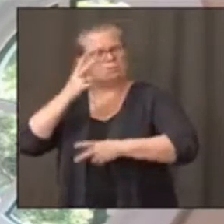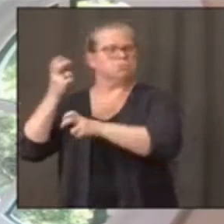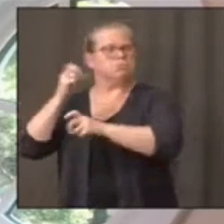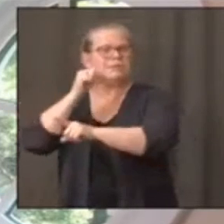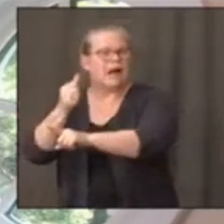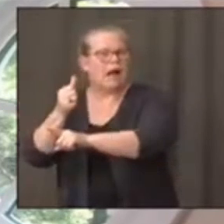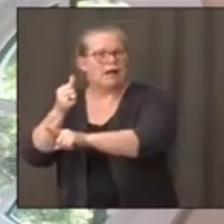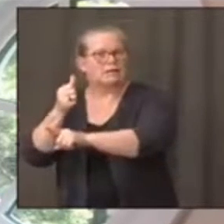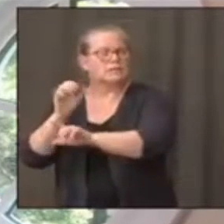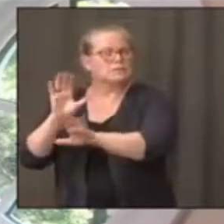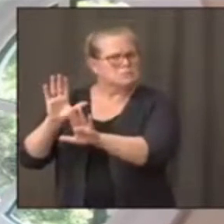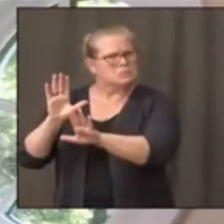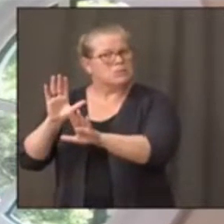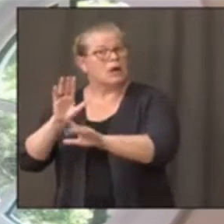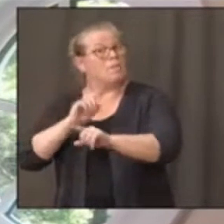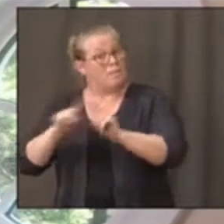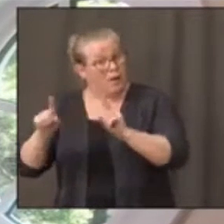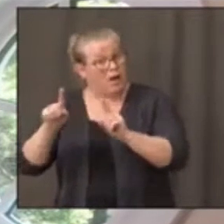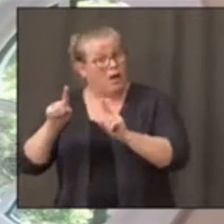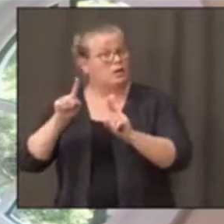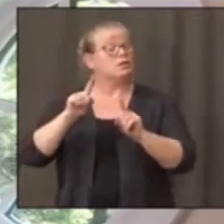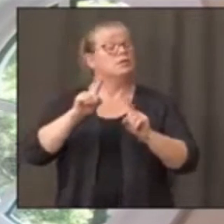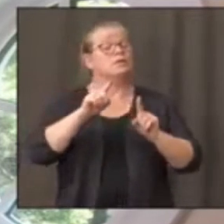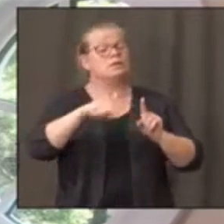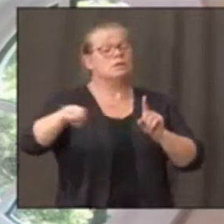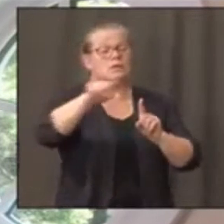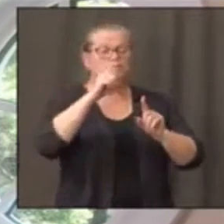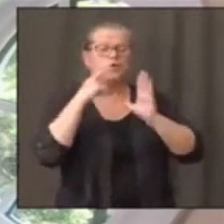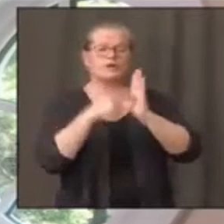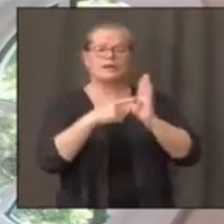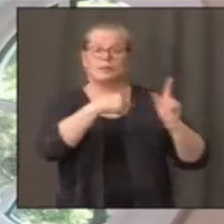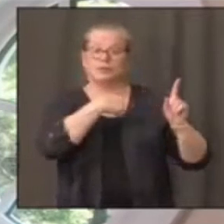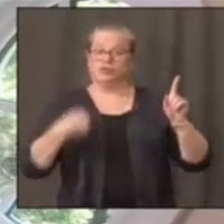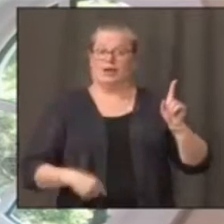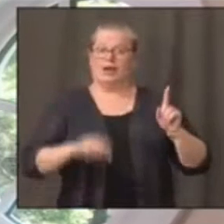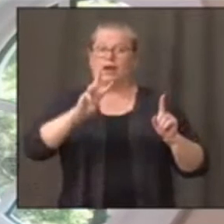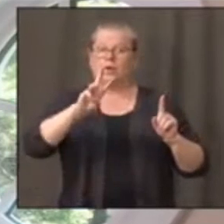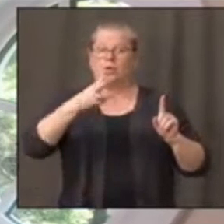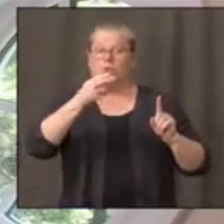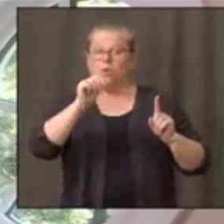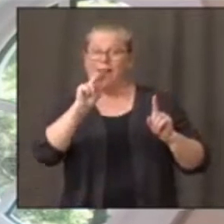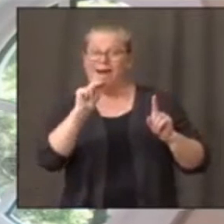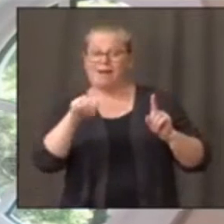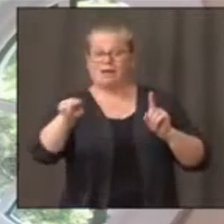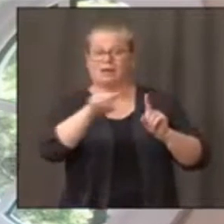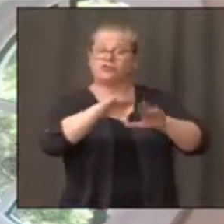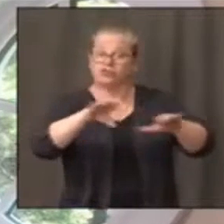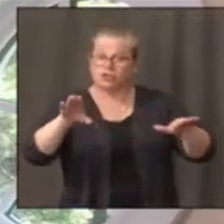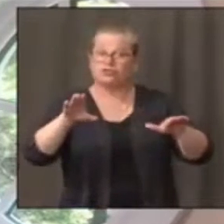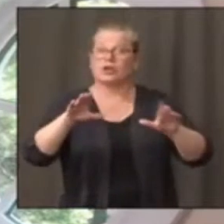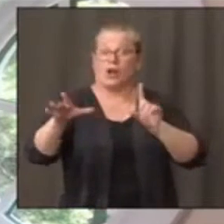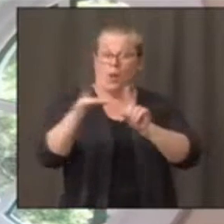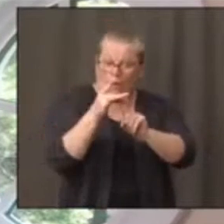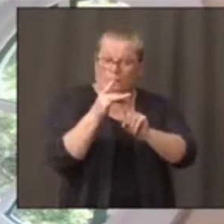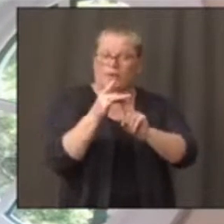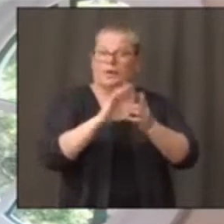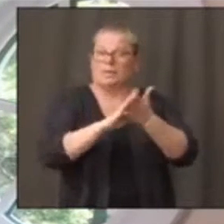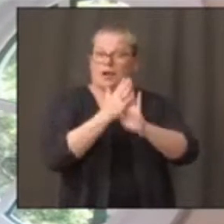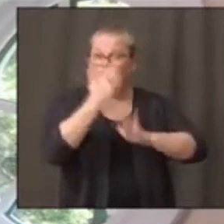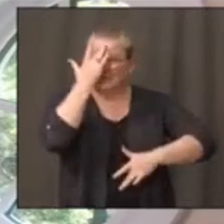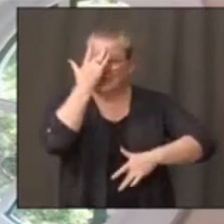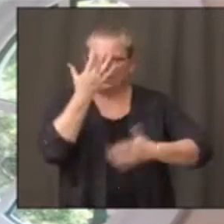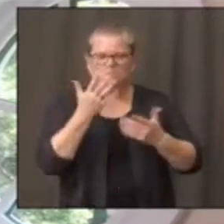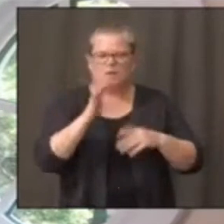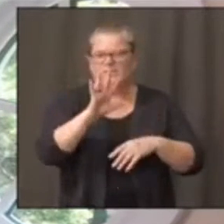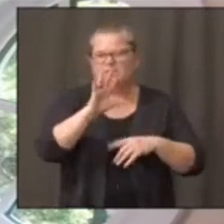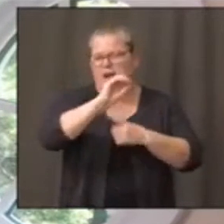in China, and showed that 5% developed severe disease requiring supplemental oxygen, and about